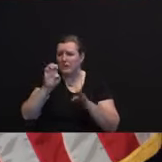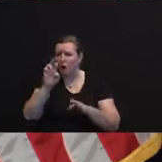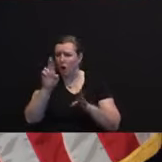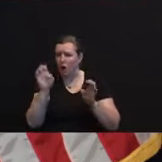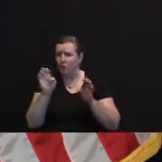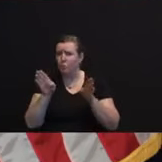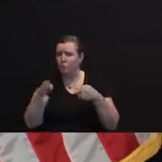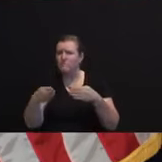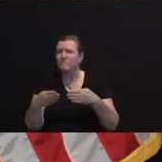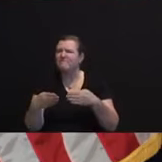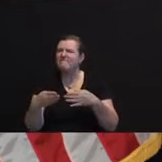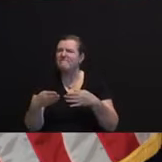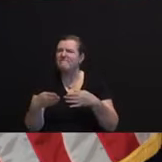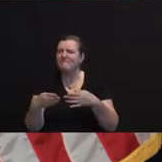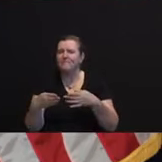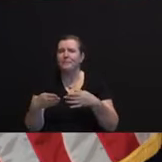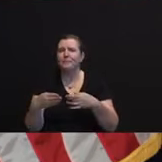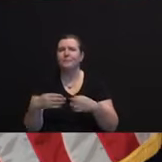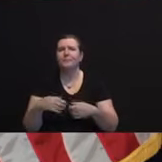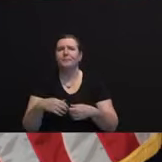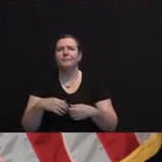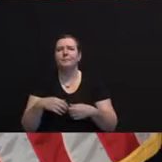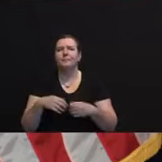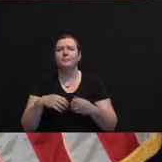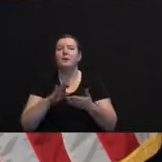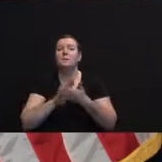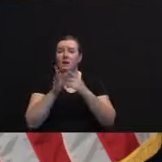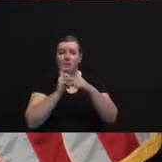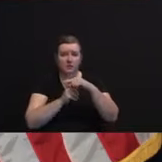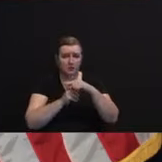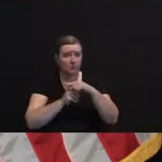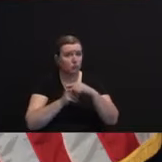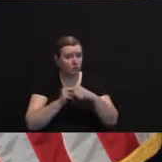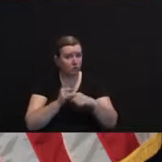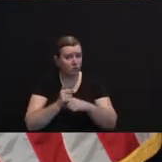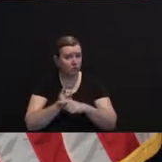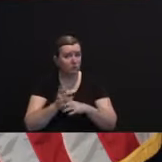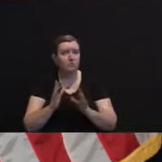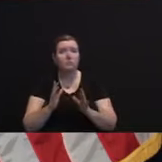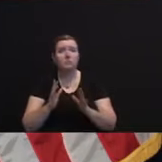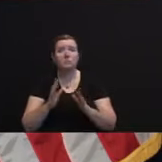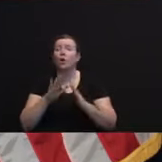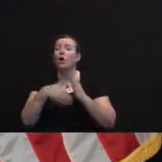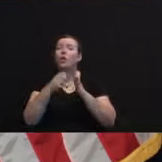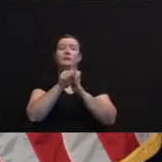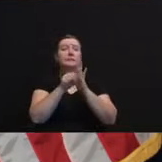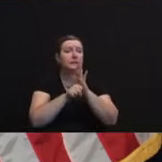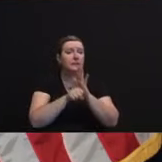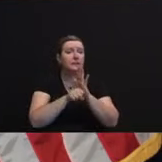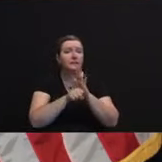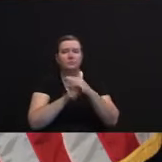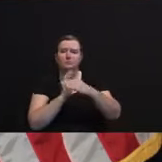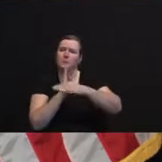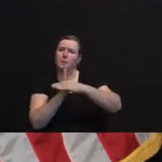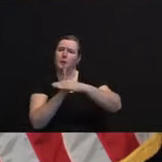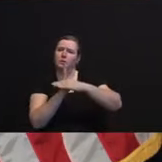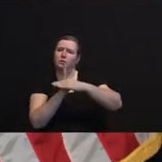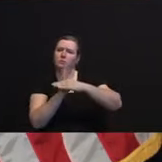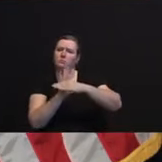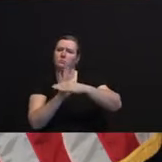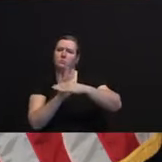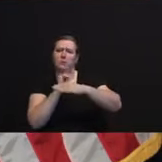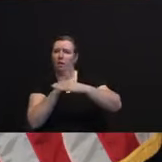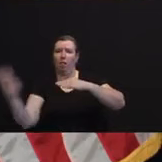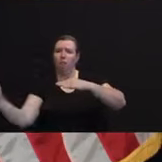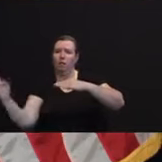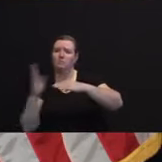And, it's correct that right now the entire state is at moderate level, and we have different cutoffs for each of those three